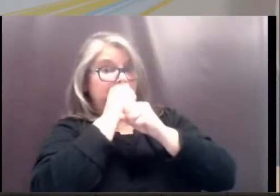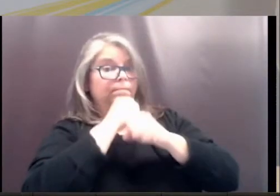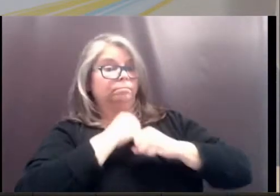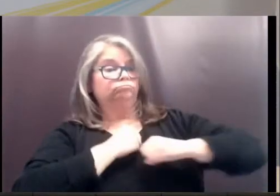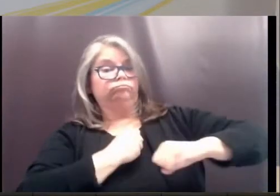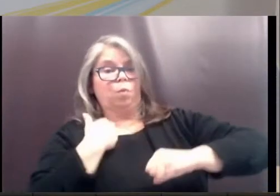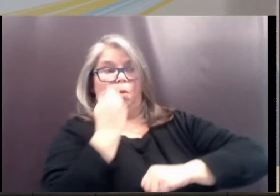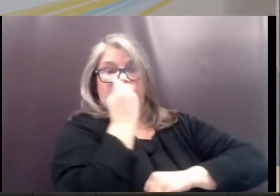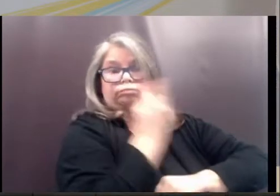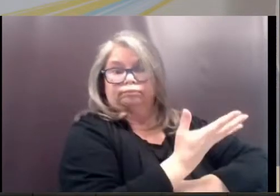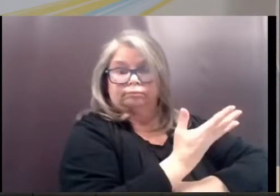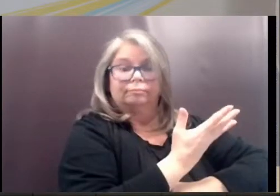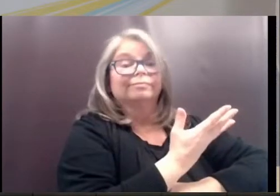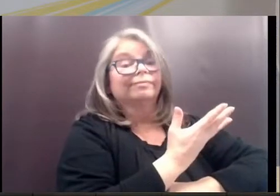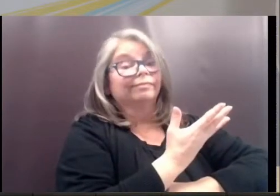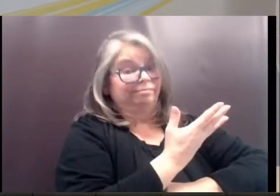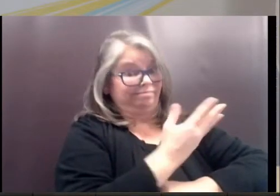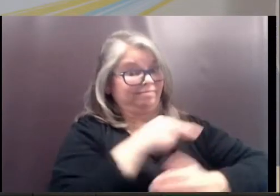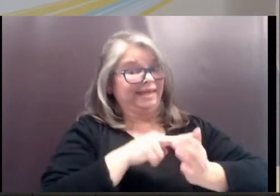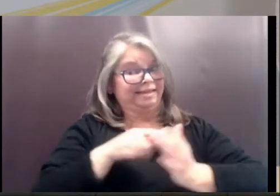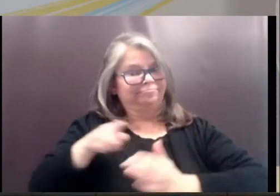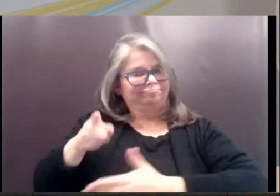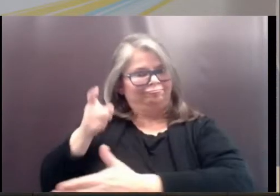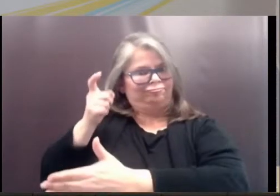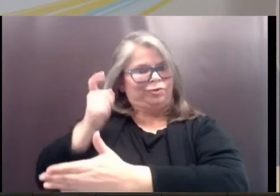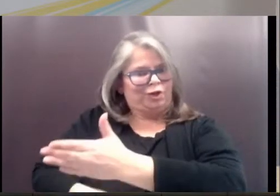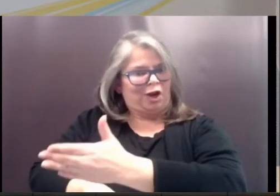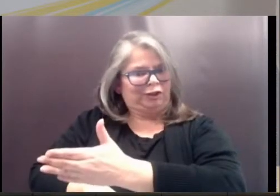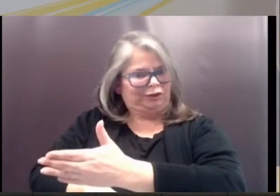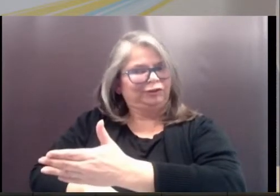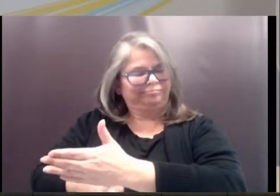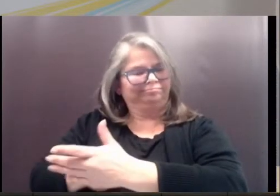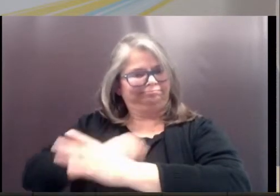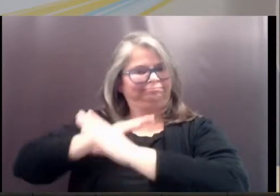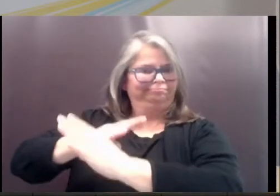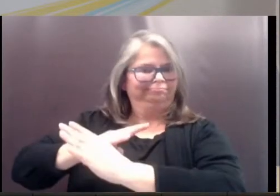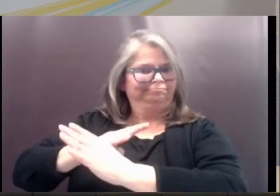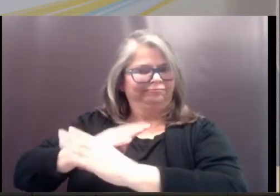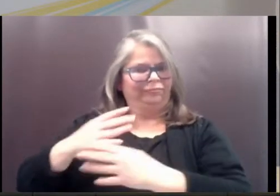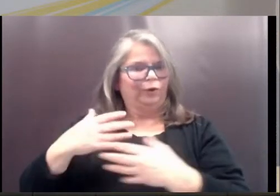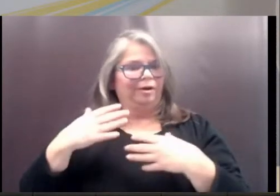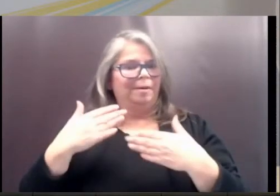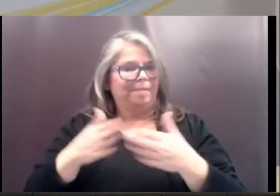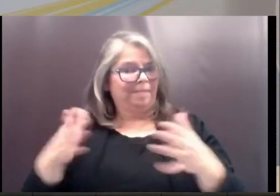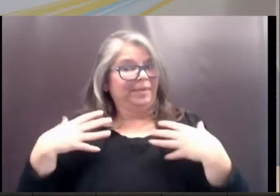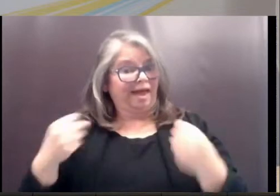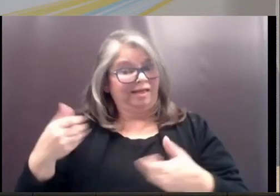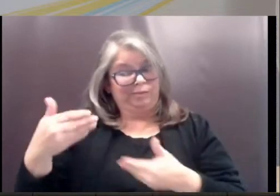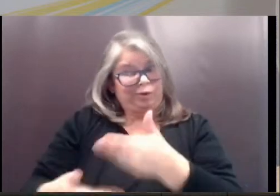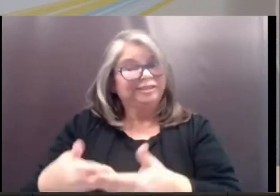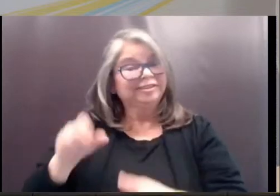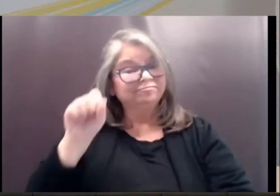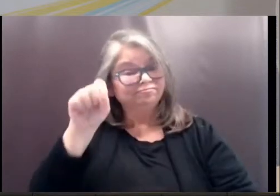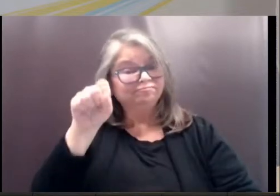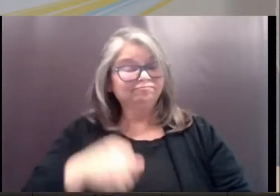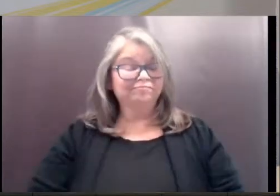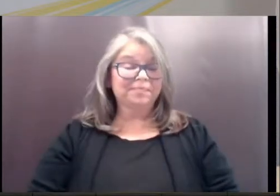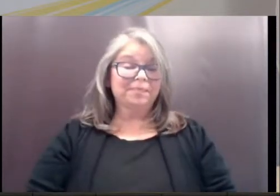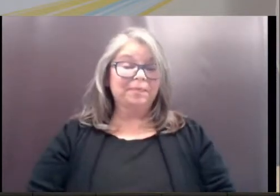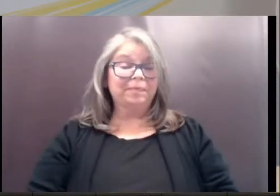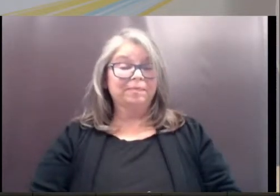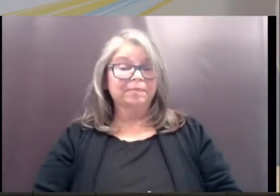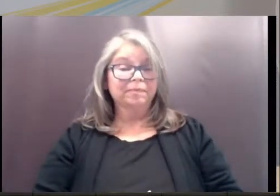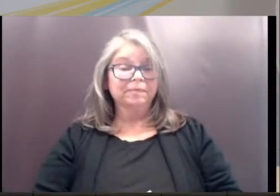be charged with obstruction of a public health official. We will continue to charge people who do not comply with the